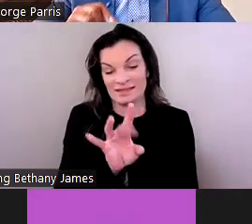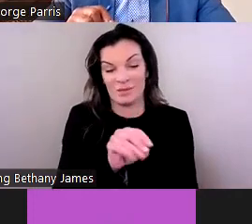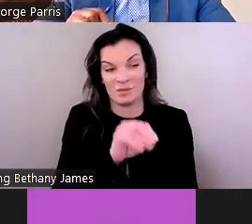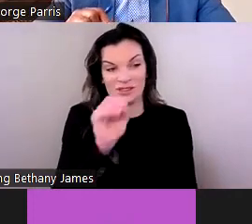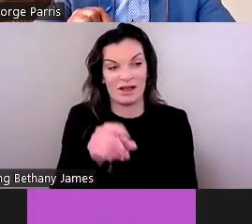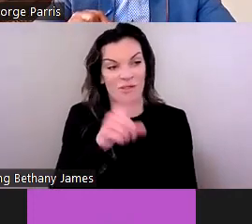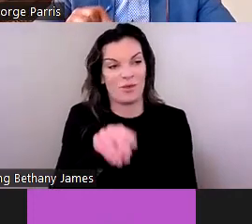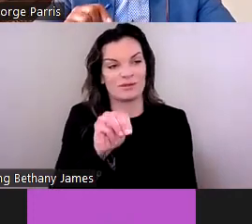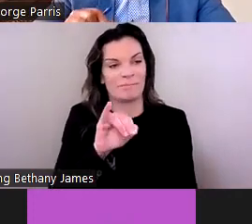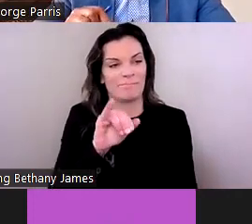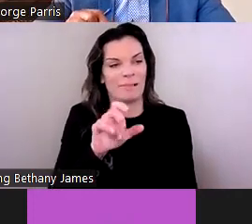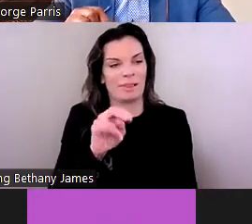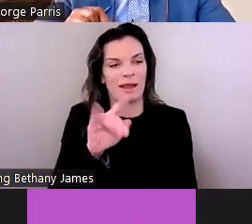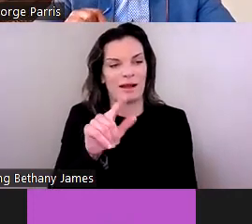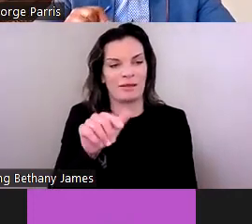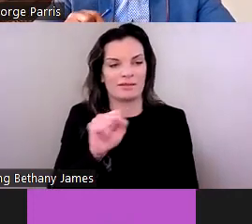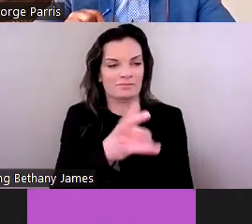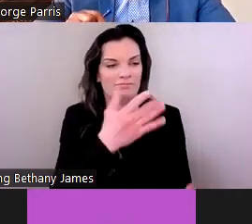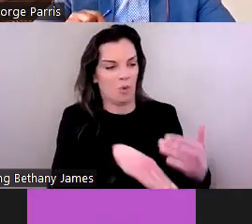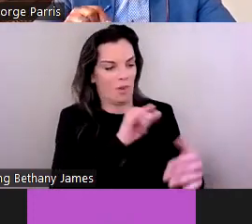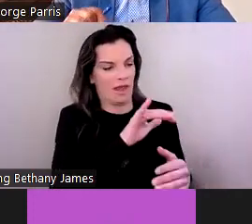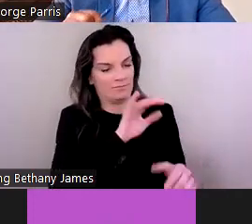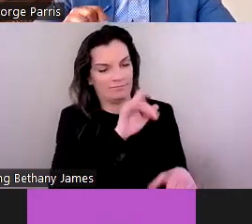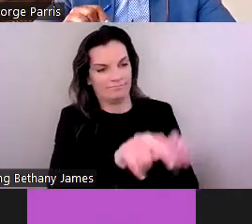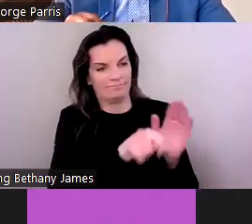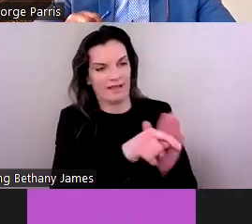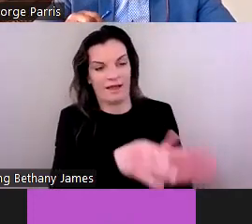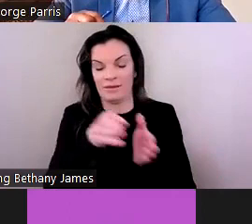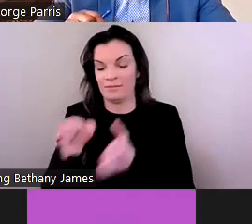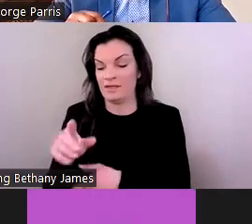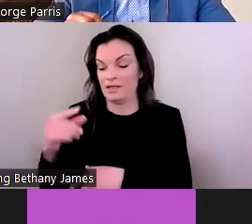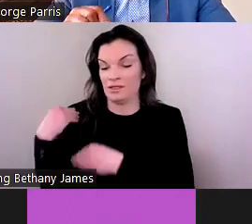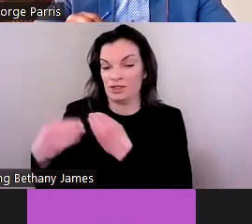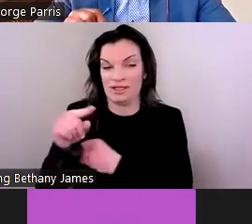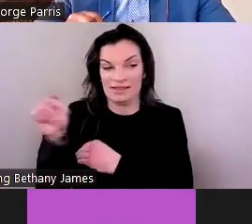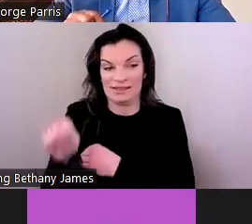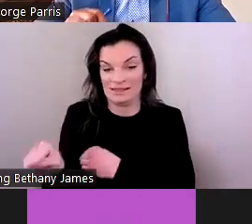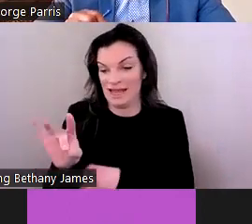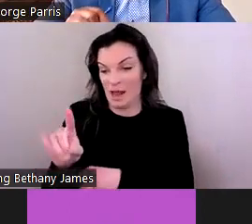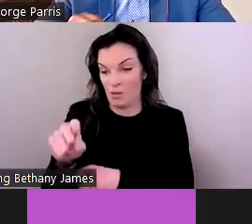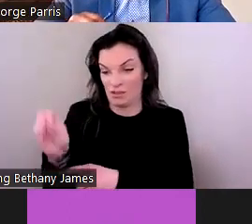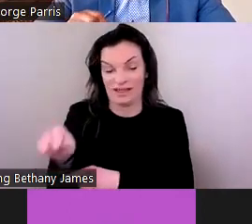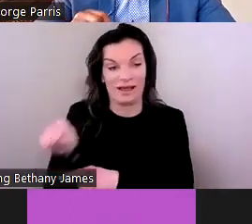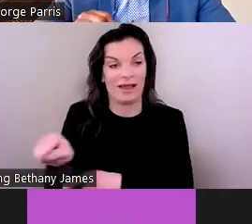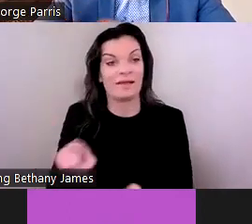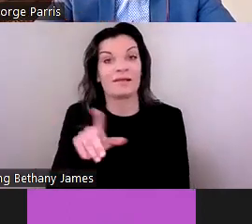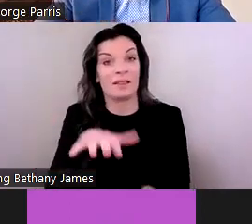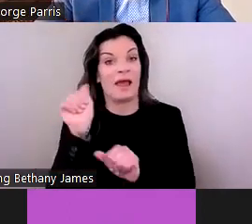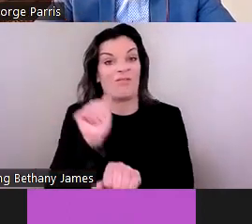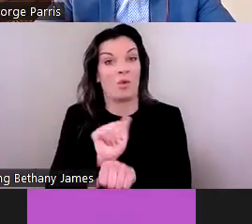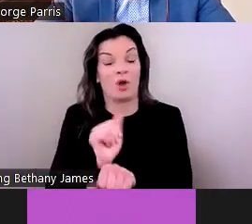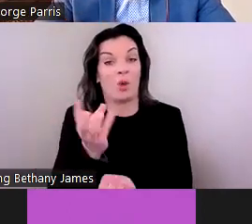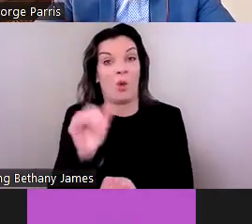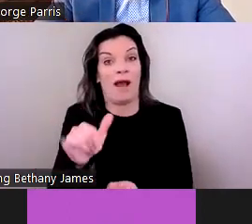of millennials and 81% of Gen Zs left their jobs for mental health related reasons in the last